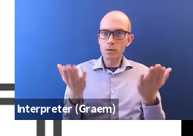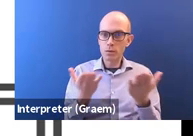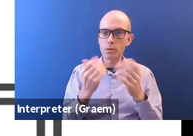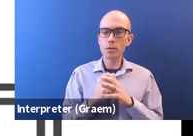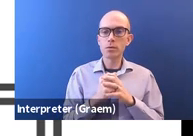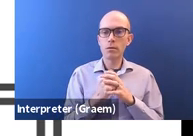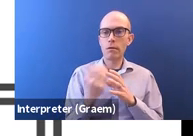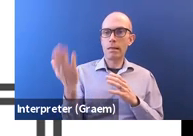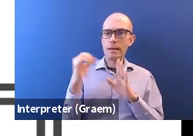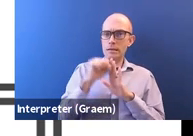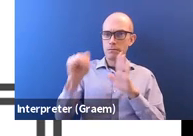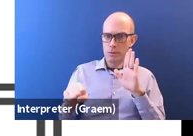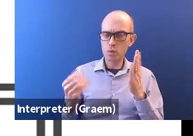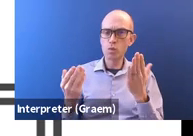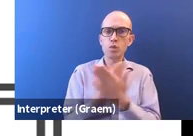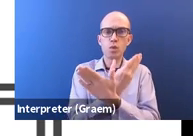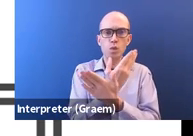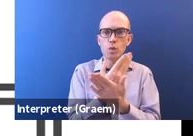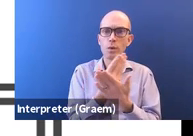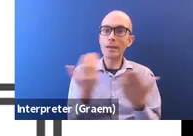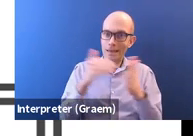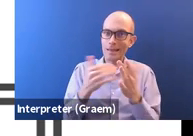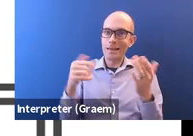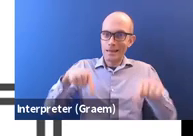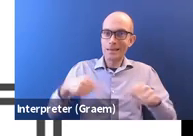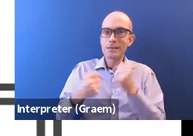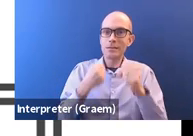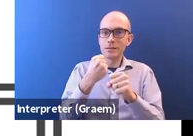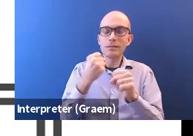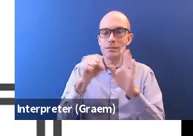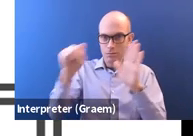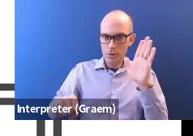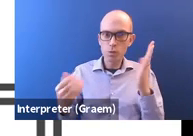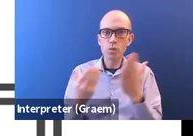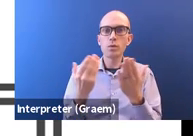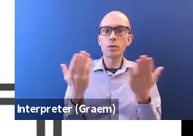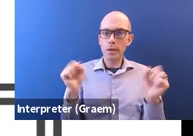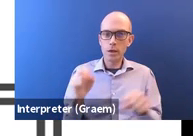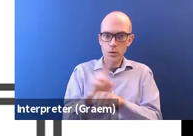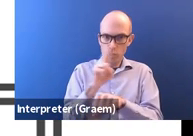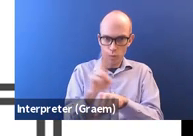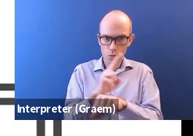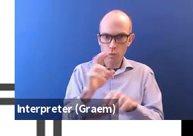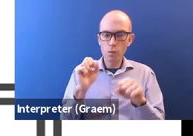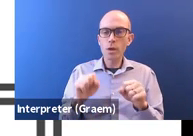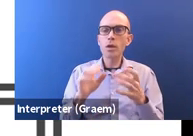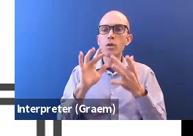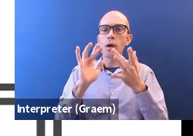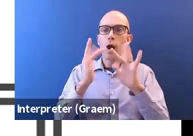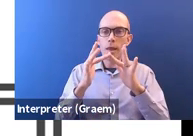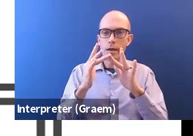last semester and available again this semester is being able to use the online for your financial aid.